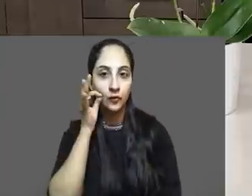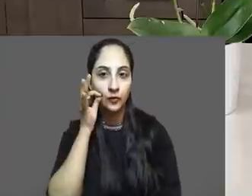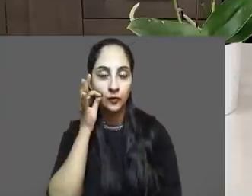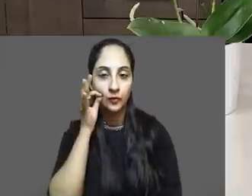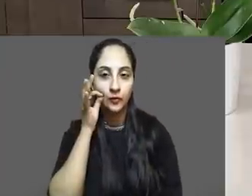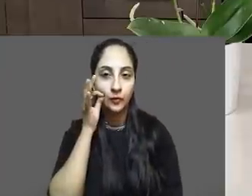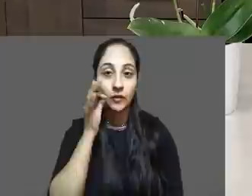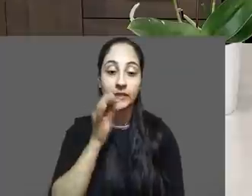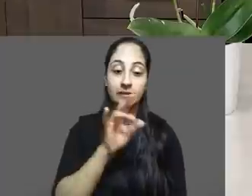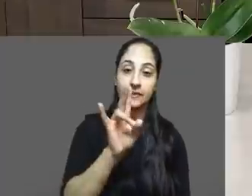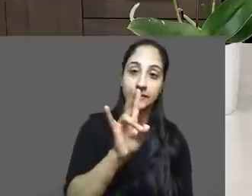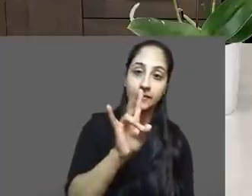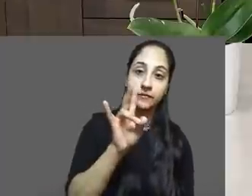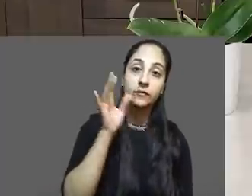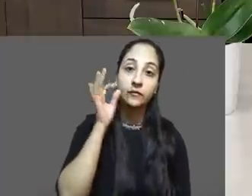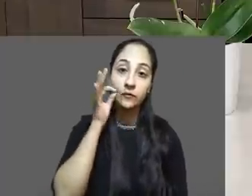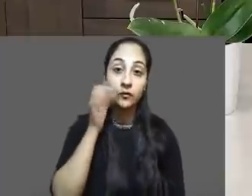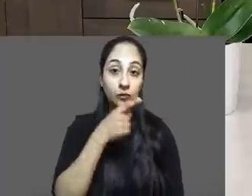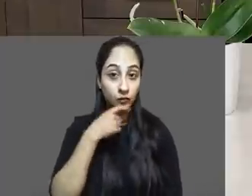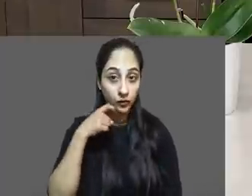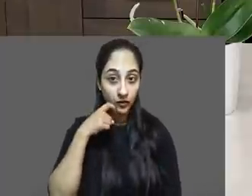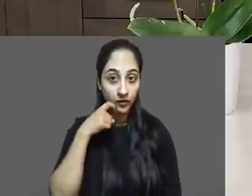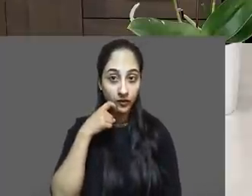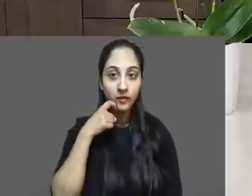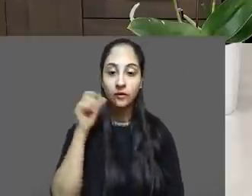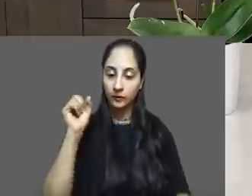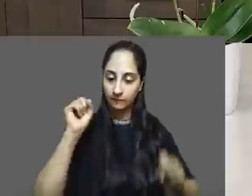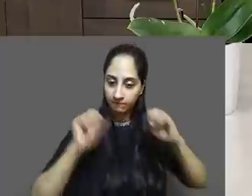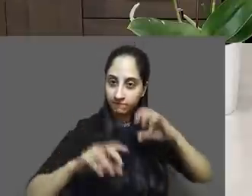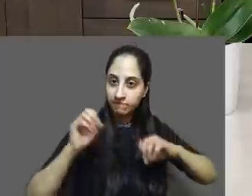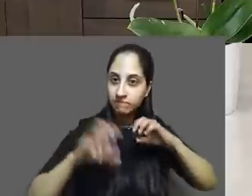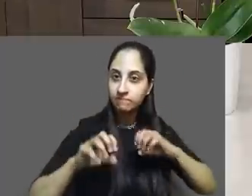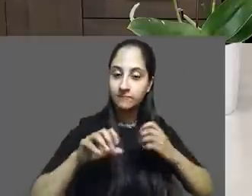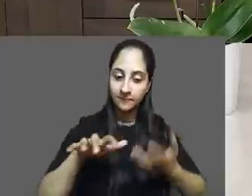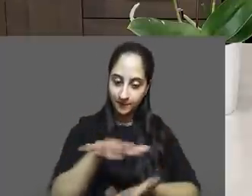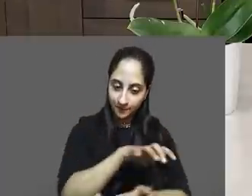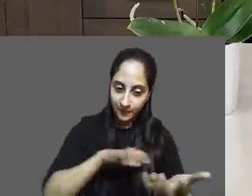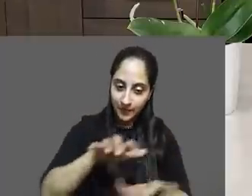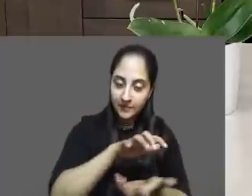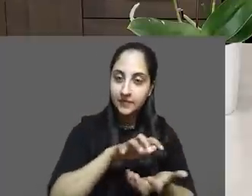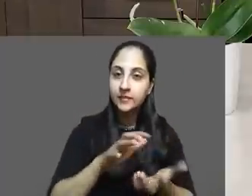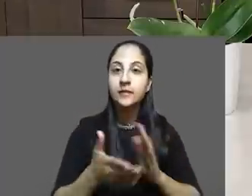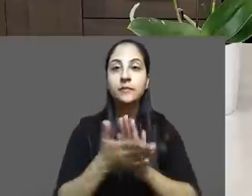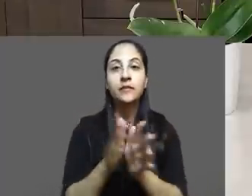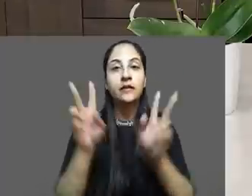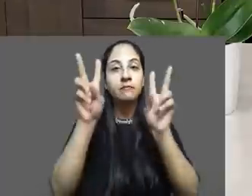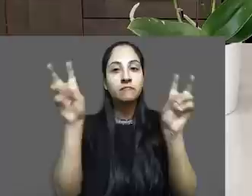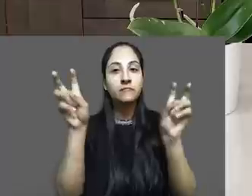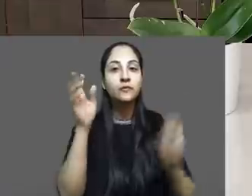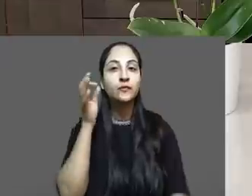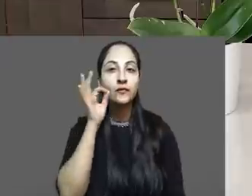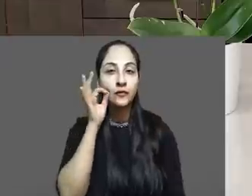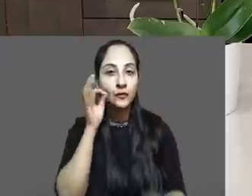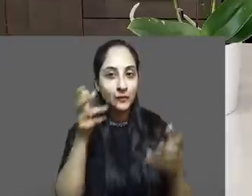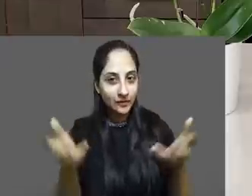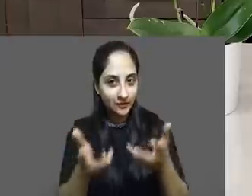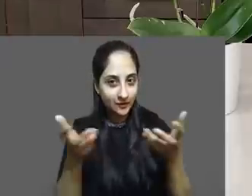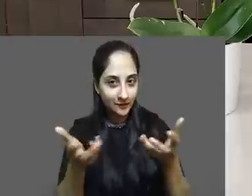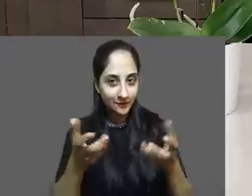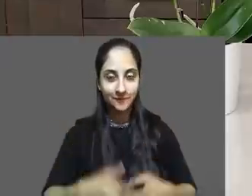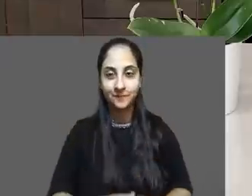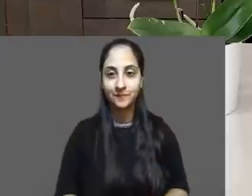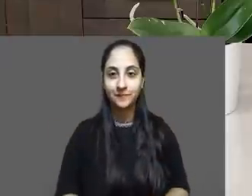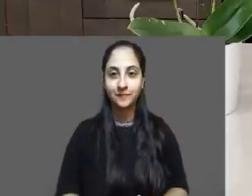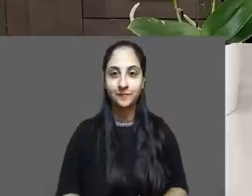and mewa, fruit. So we take seven dried fruit and we actually mix them together and